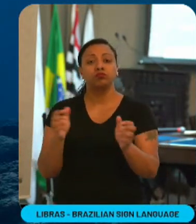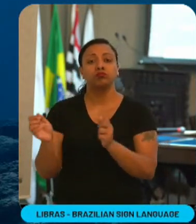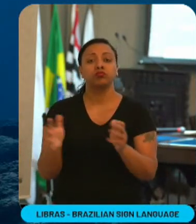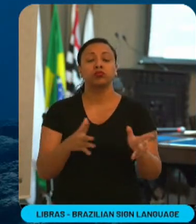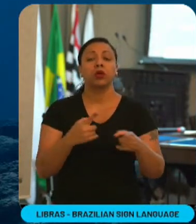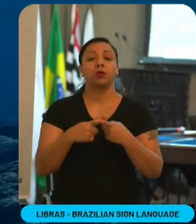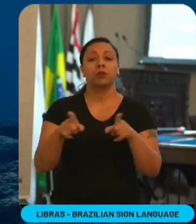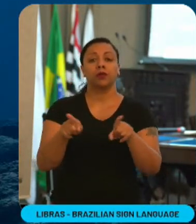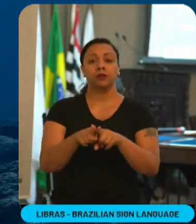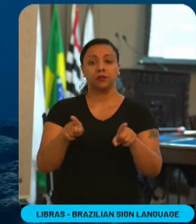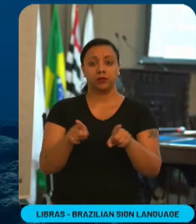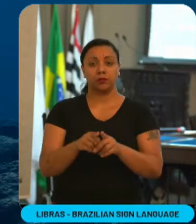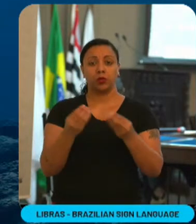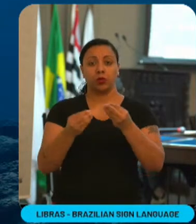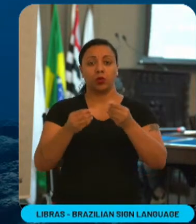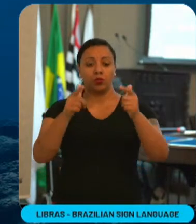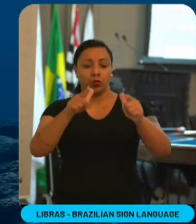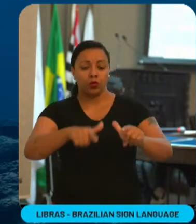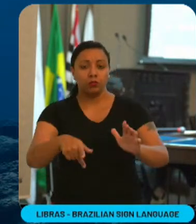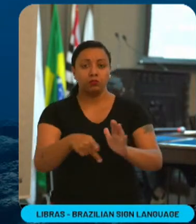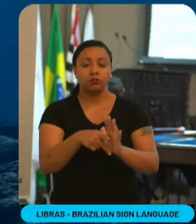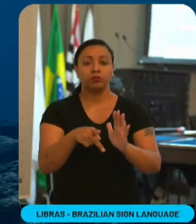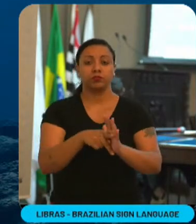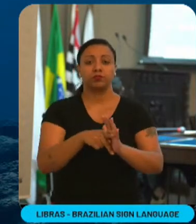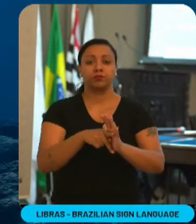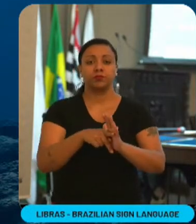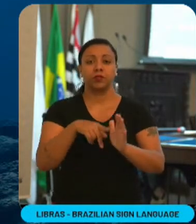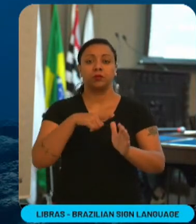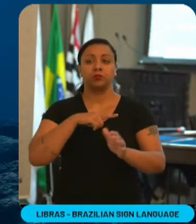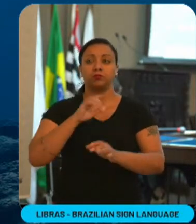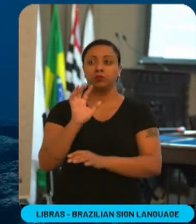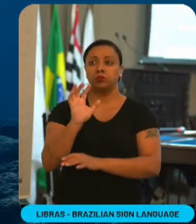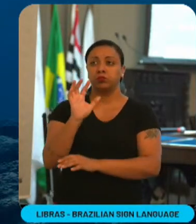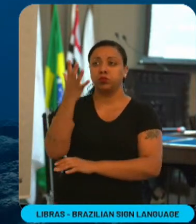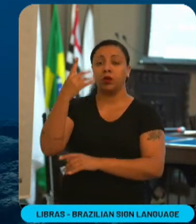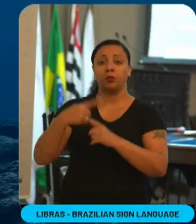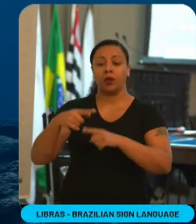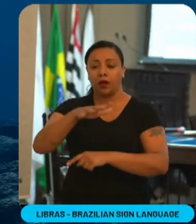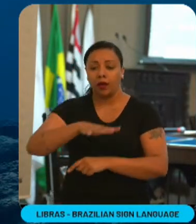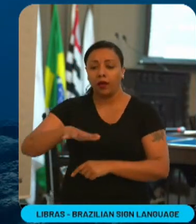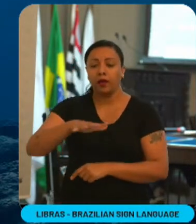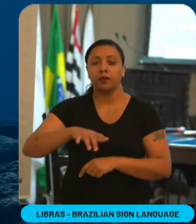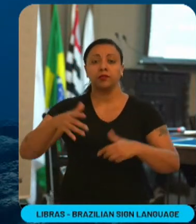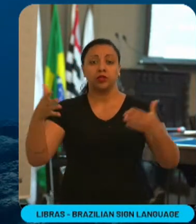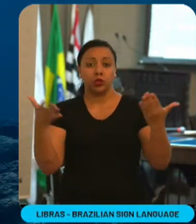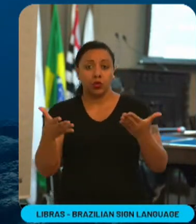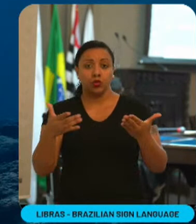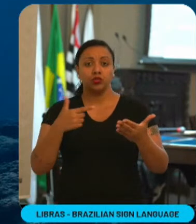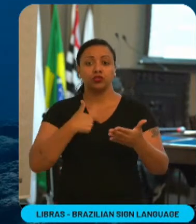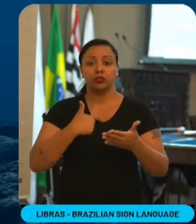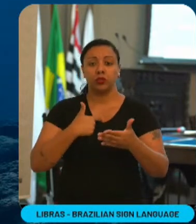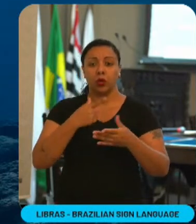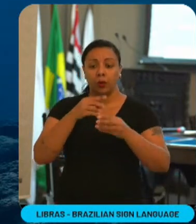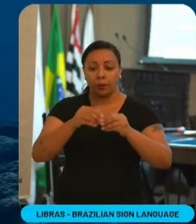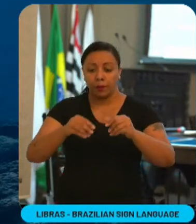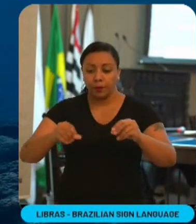Will interfere in issues not only production and